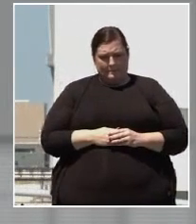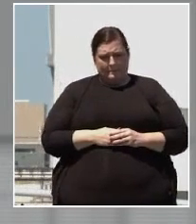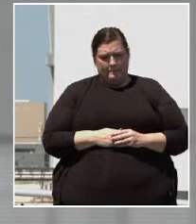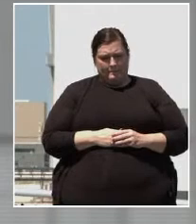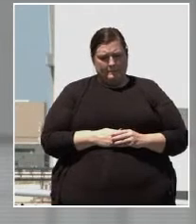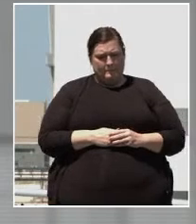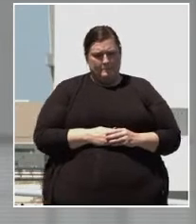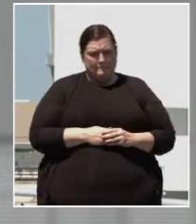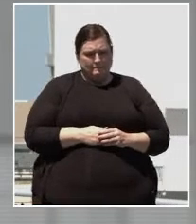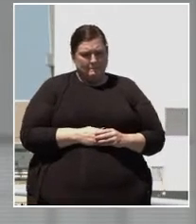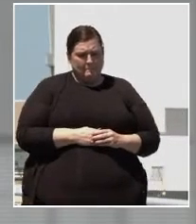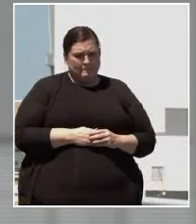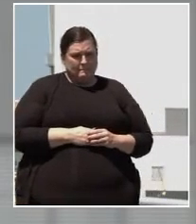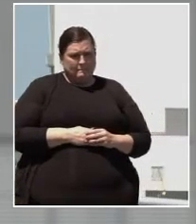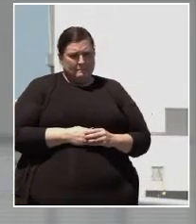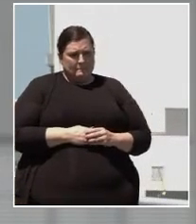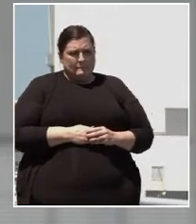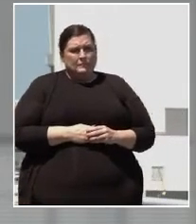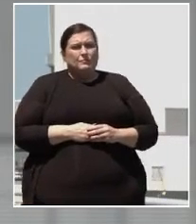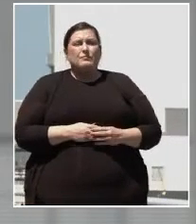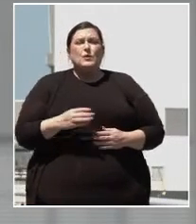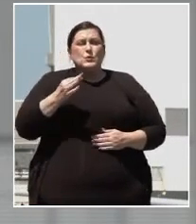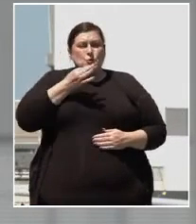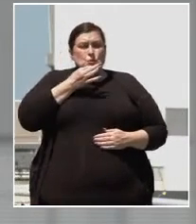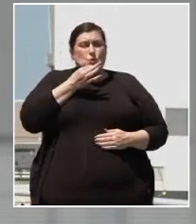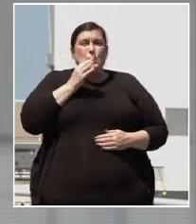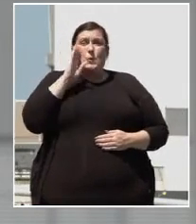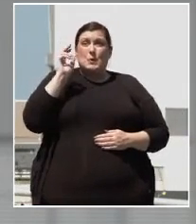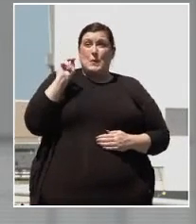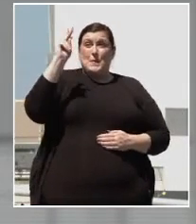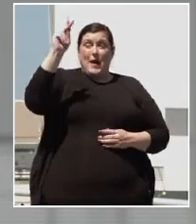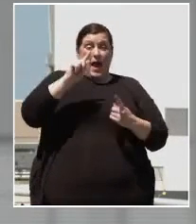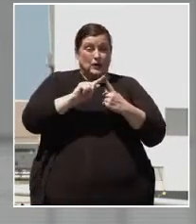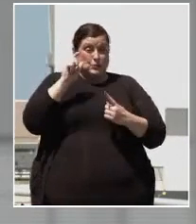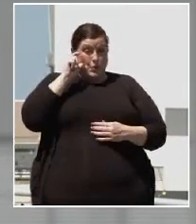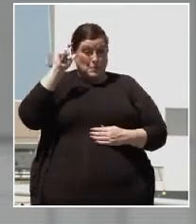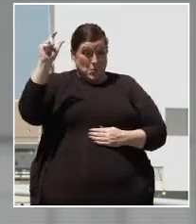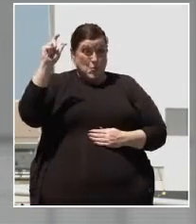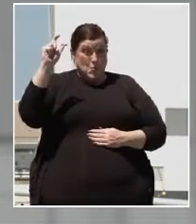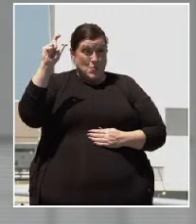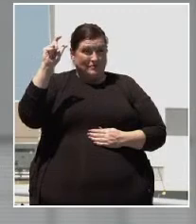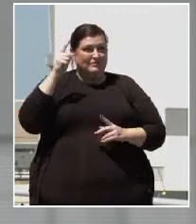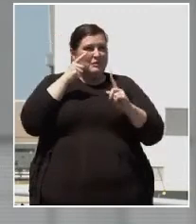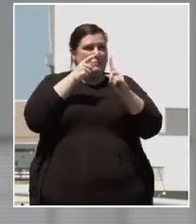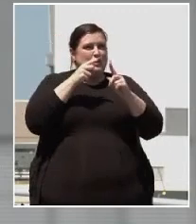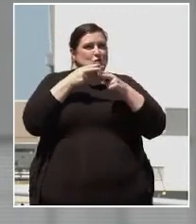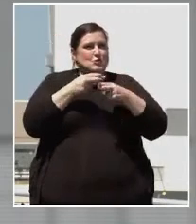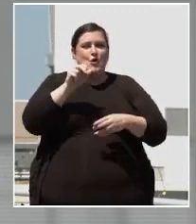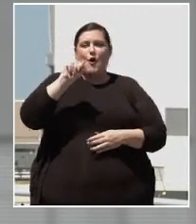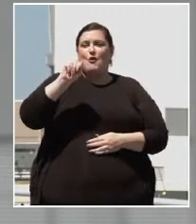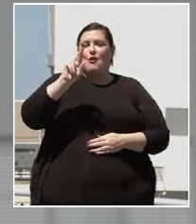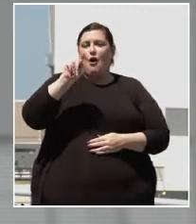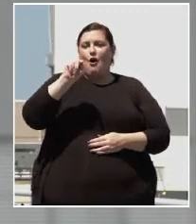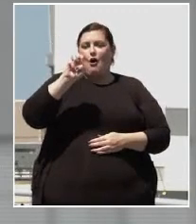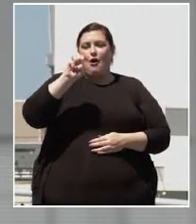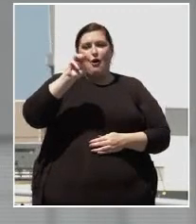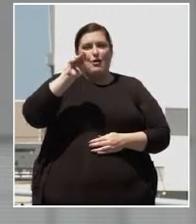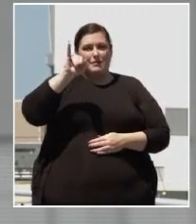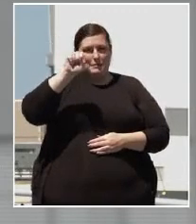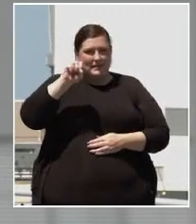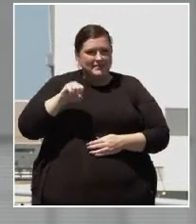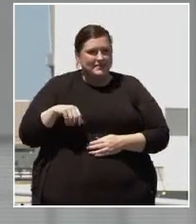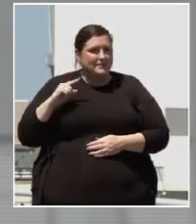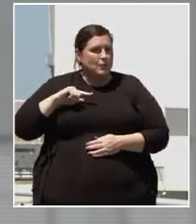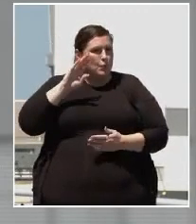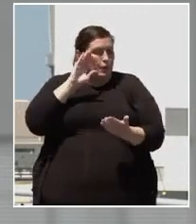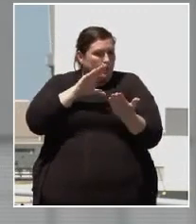astronauts and soon we're going back to the Moon as Artemis we're going to learn to